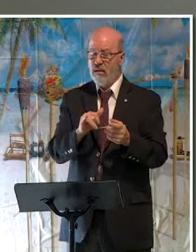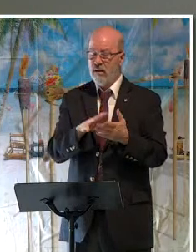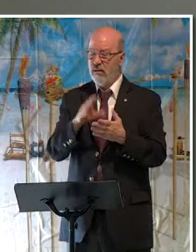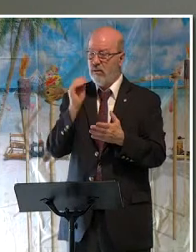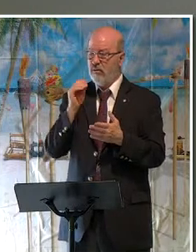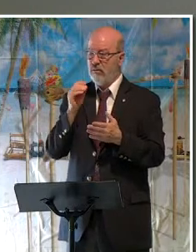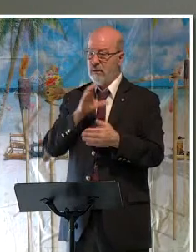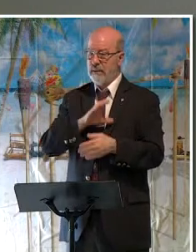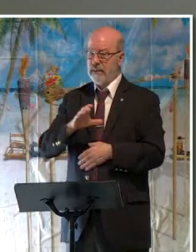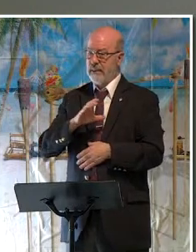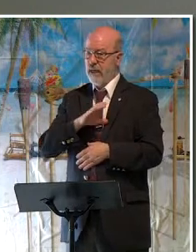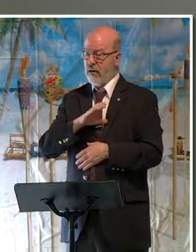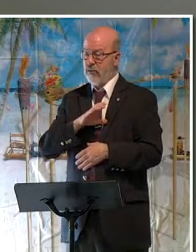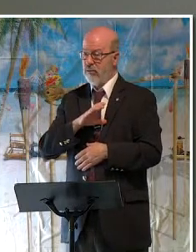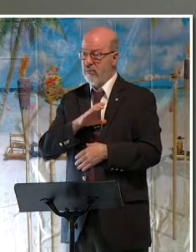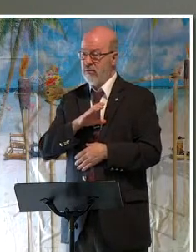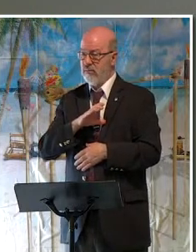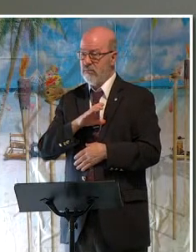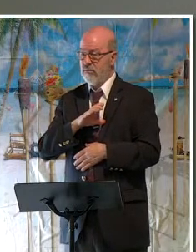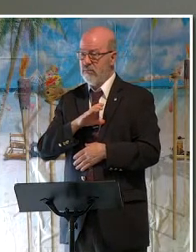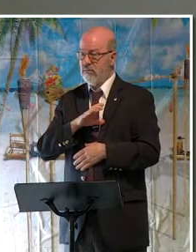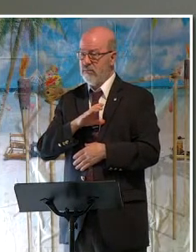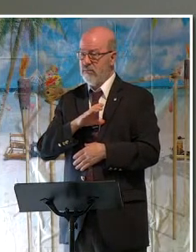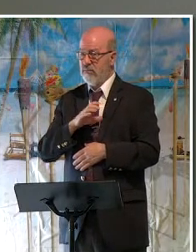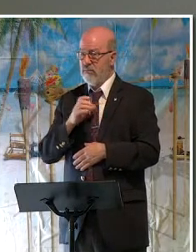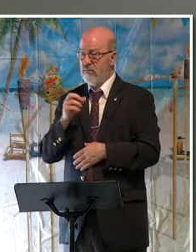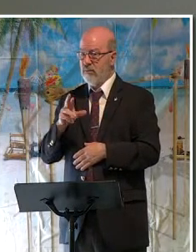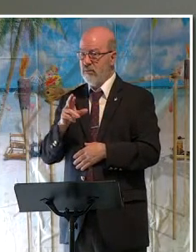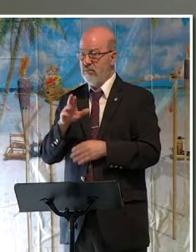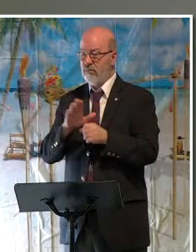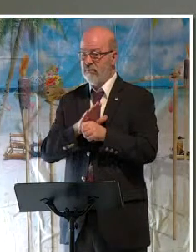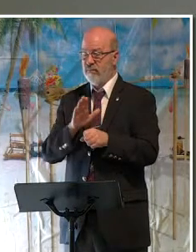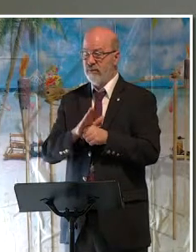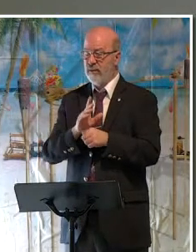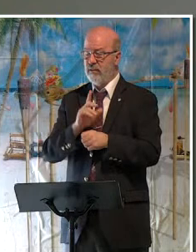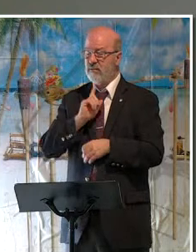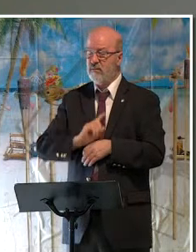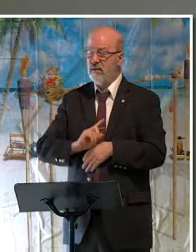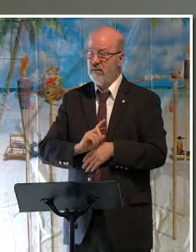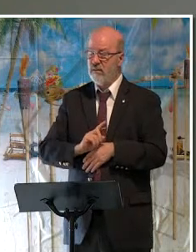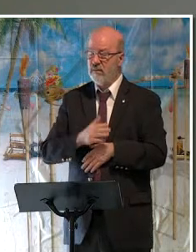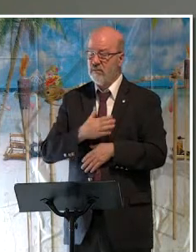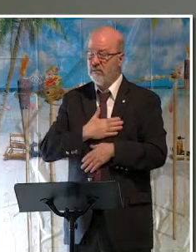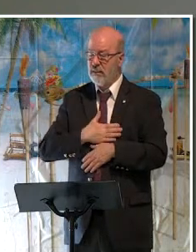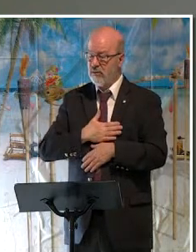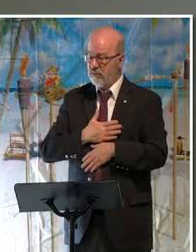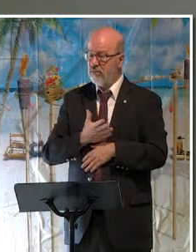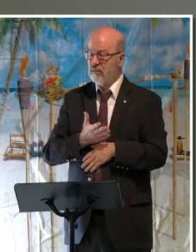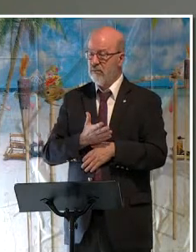they learning character or the fulfilling of their lusts, pleasures?